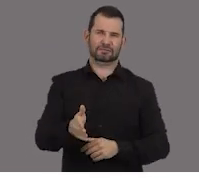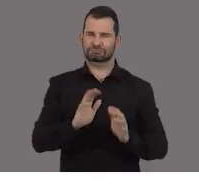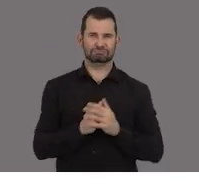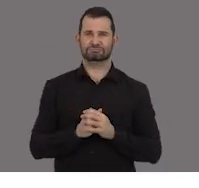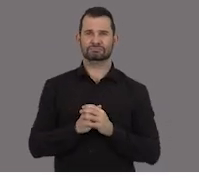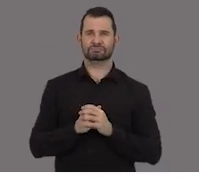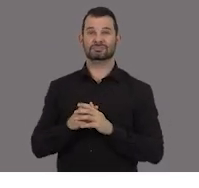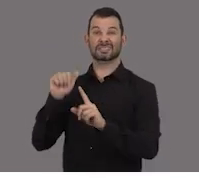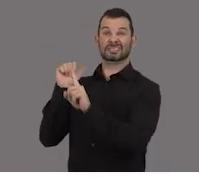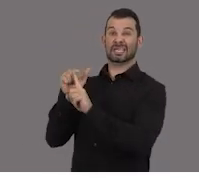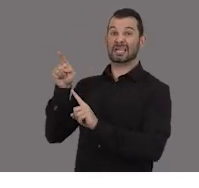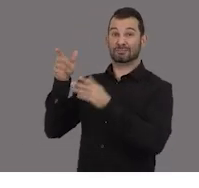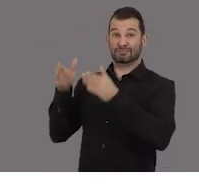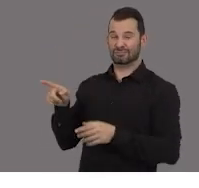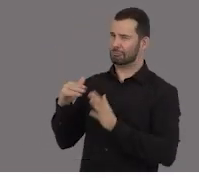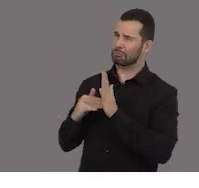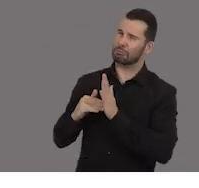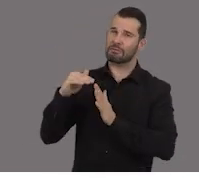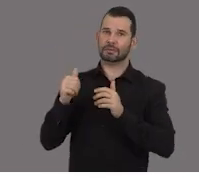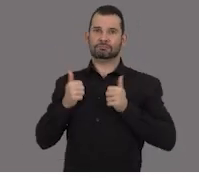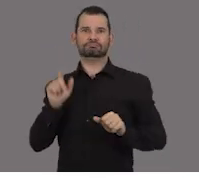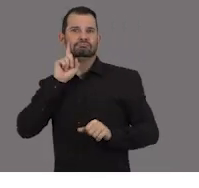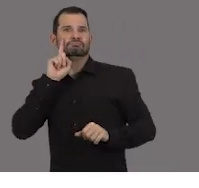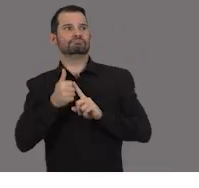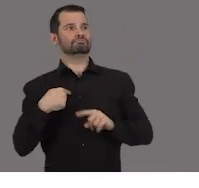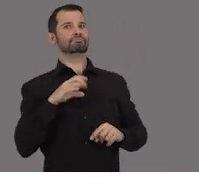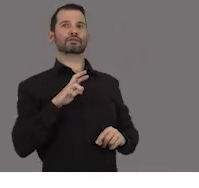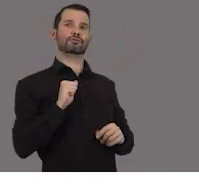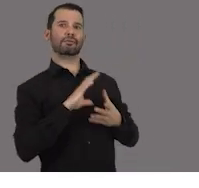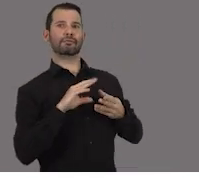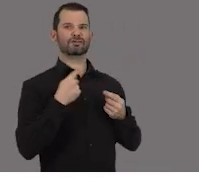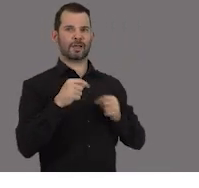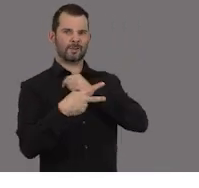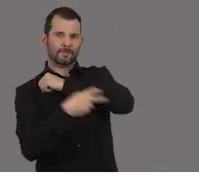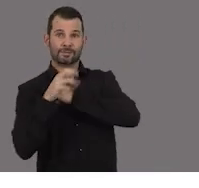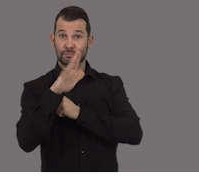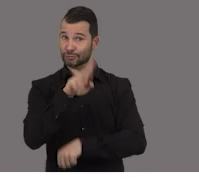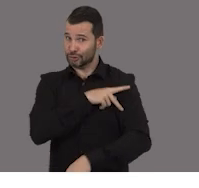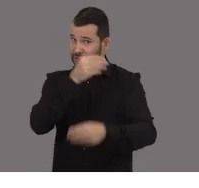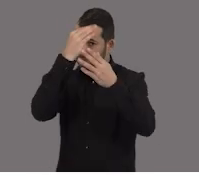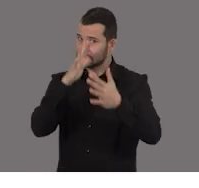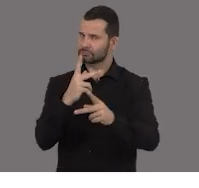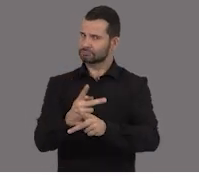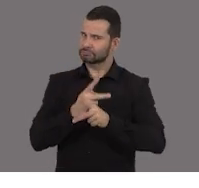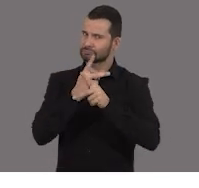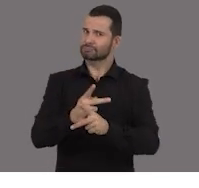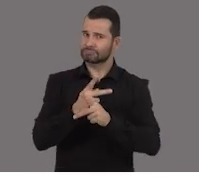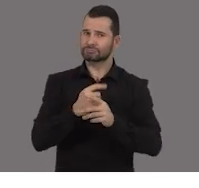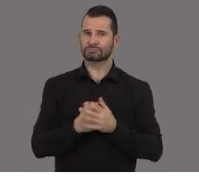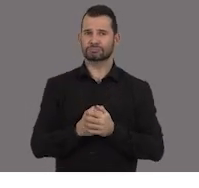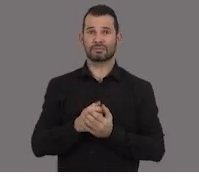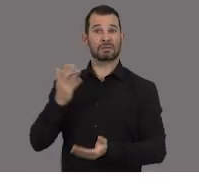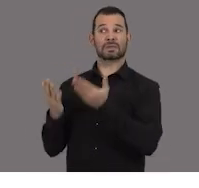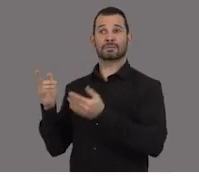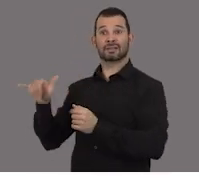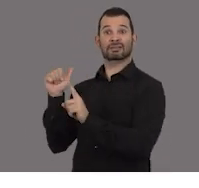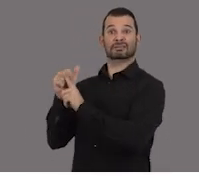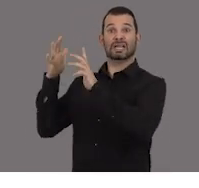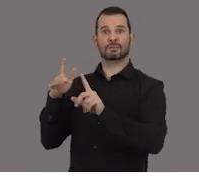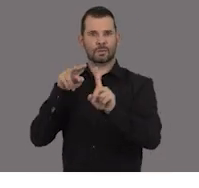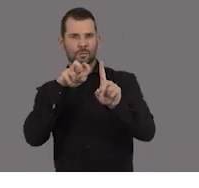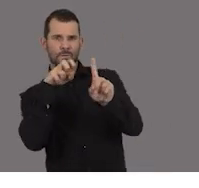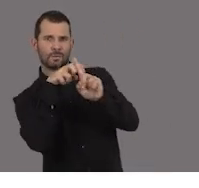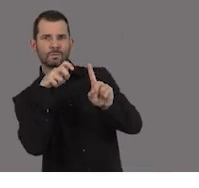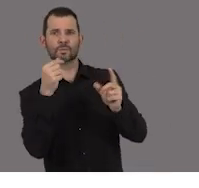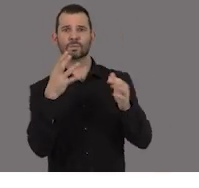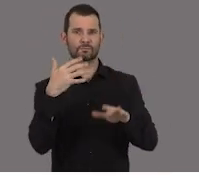Scammers often attempt to imitate the CRA to try to steal your personal information. They may target you by